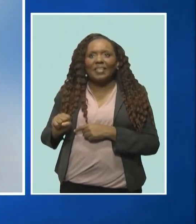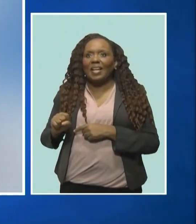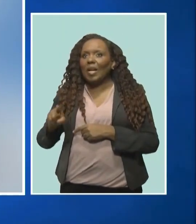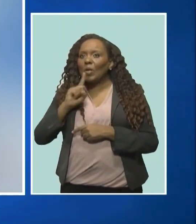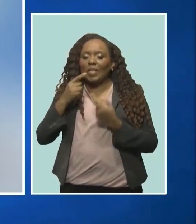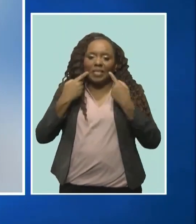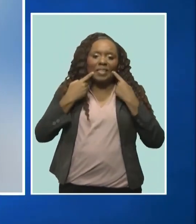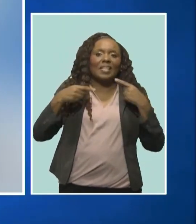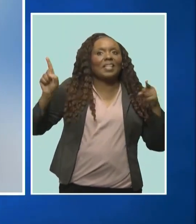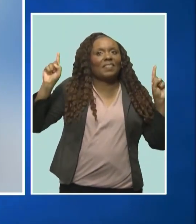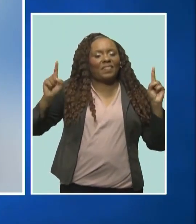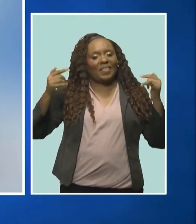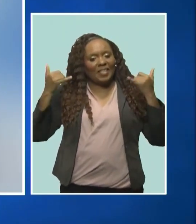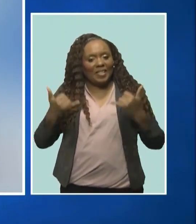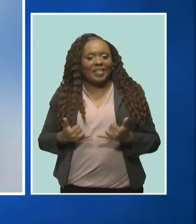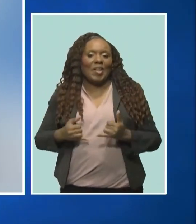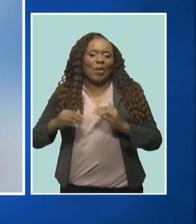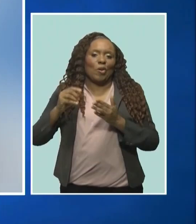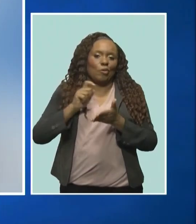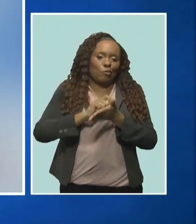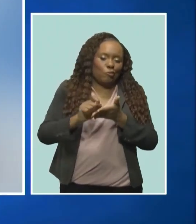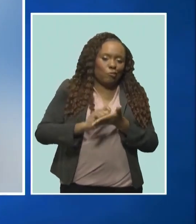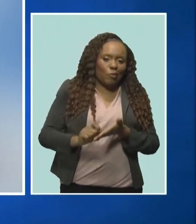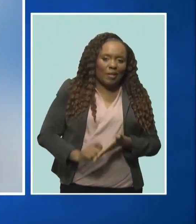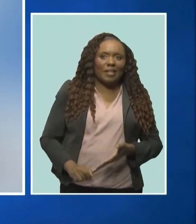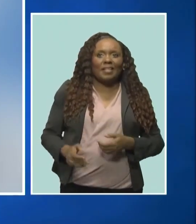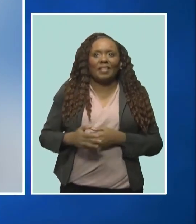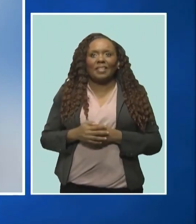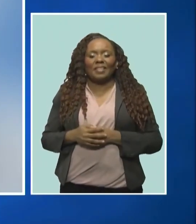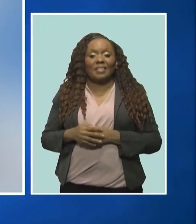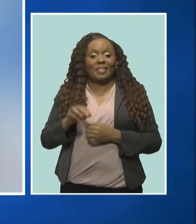history. Mr. Hall has covered every race